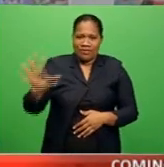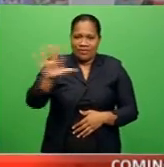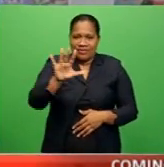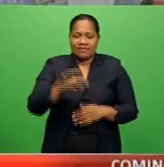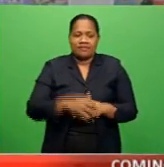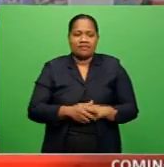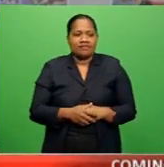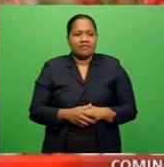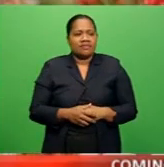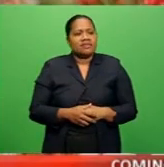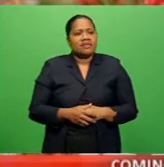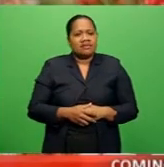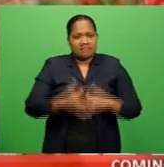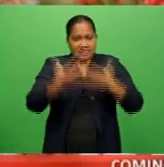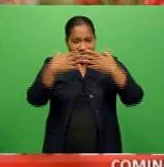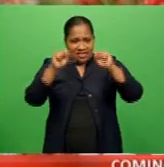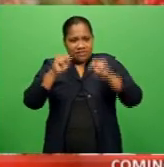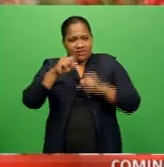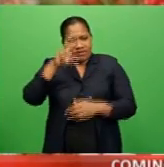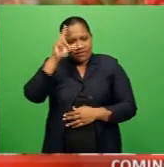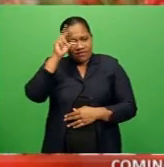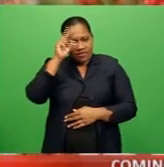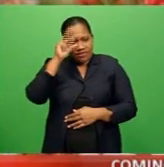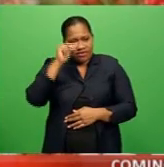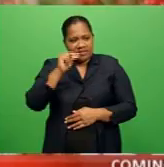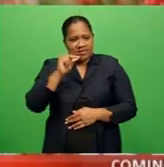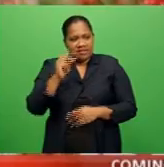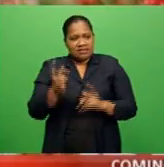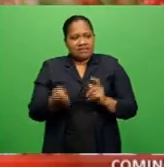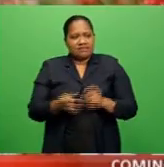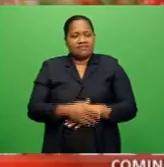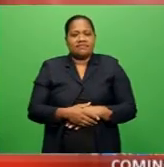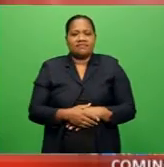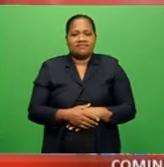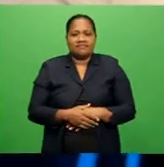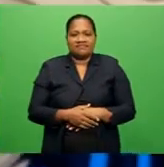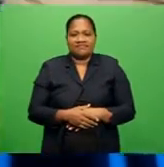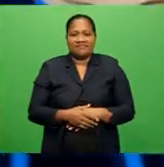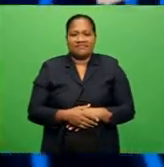And in successful Fijian, factory worker turned bakery owner.